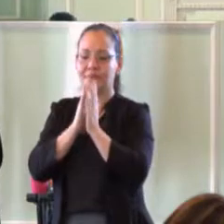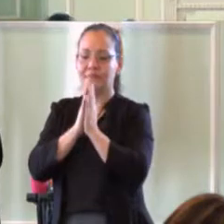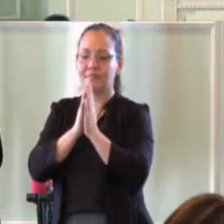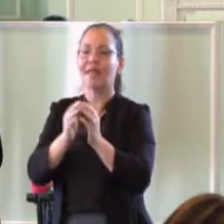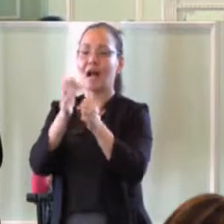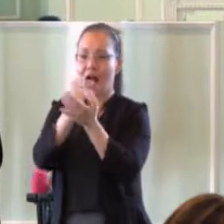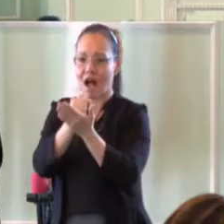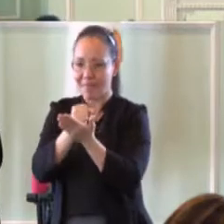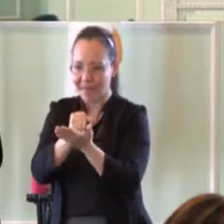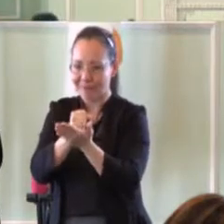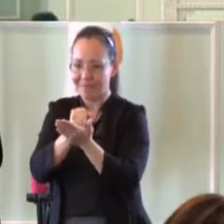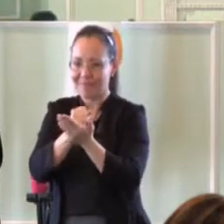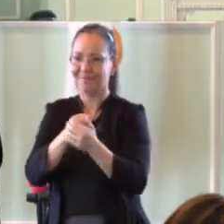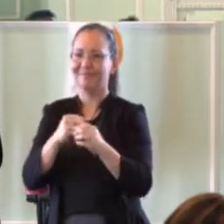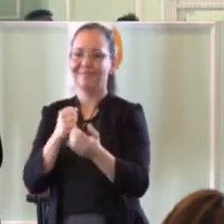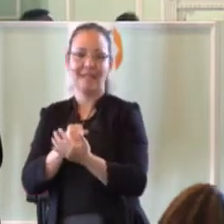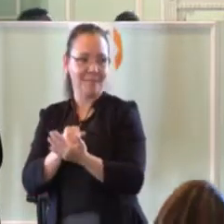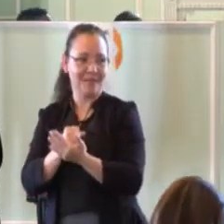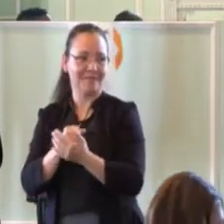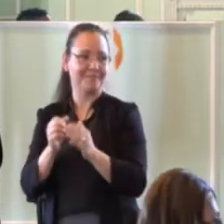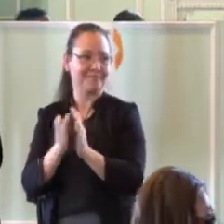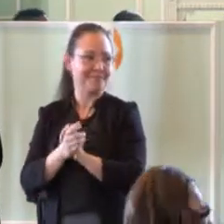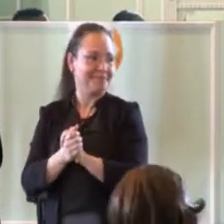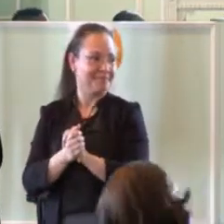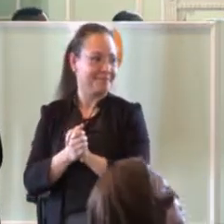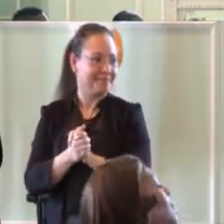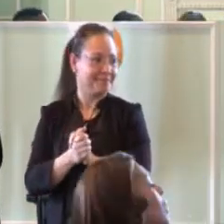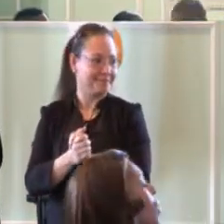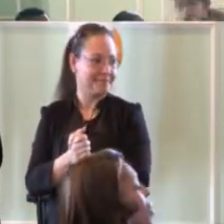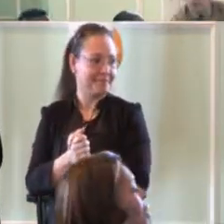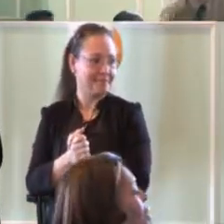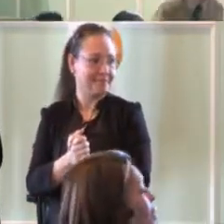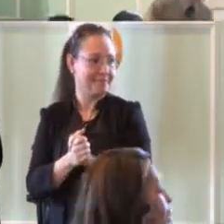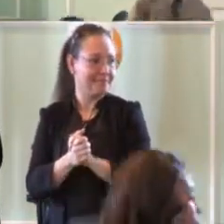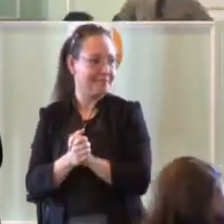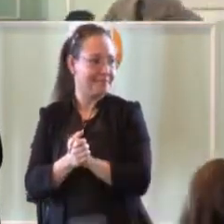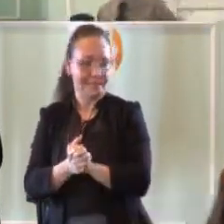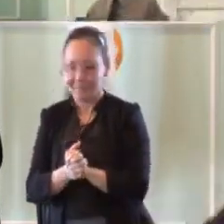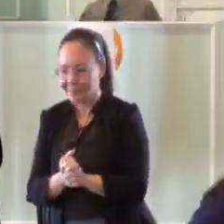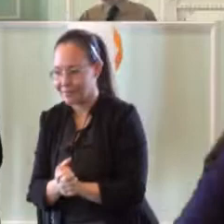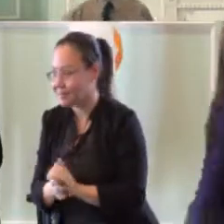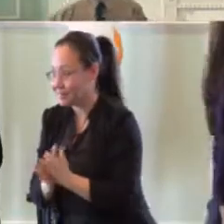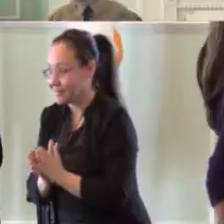My prayer. Amen. Amen. Okay, very good. Amen. Thank you. Amen. You can go back to your seat.